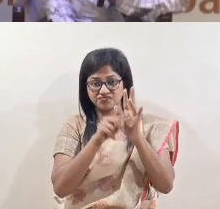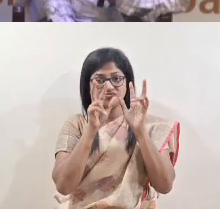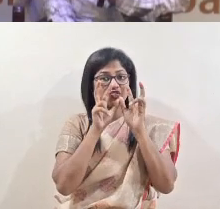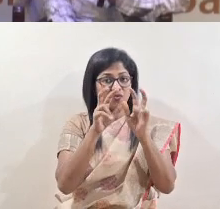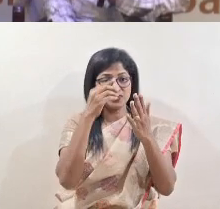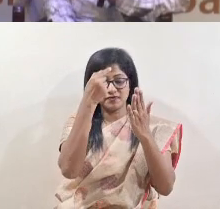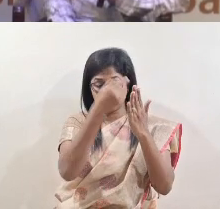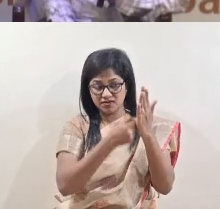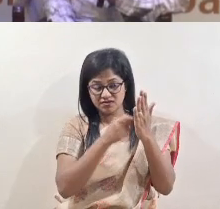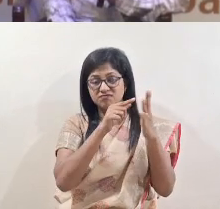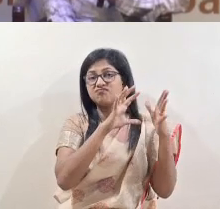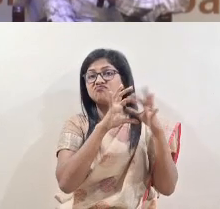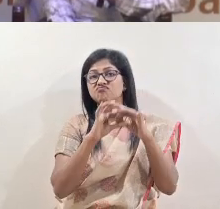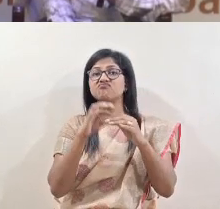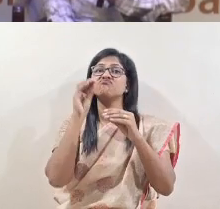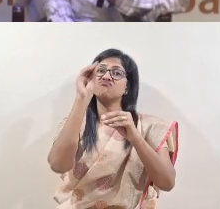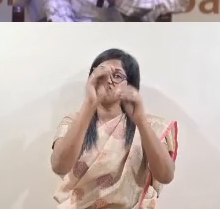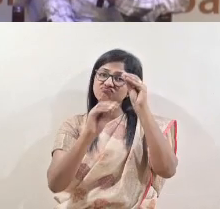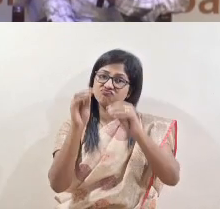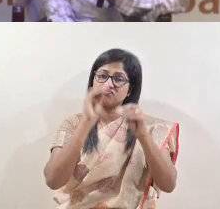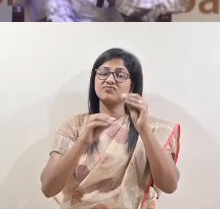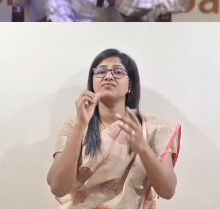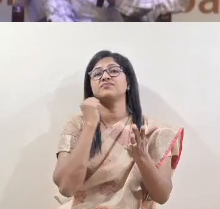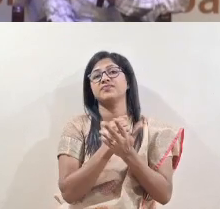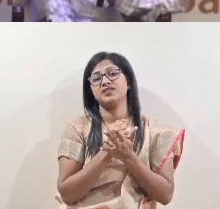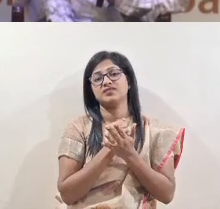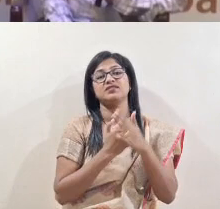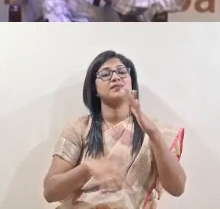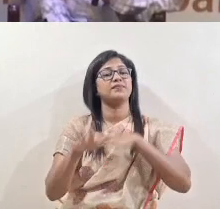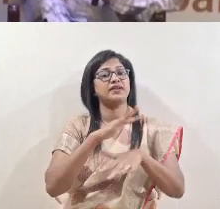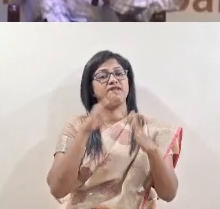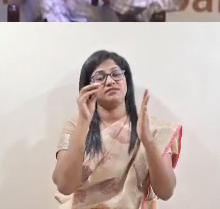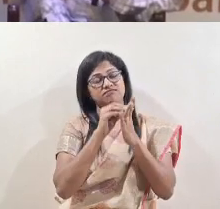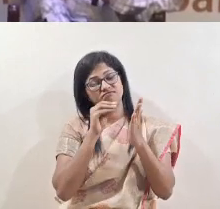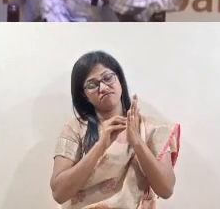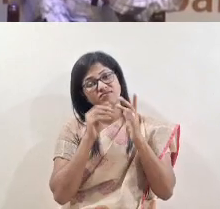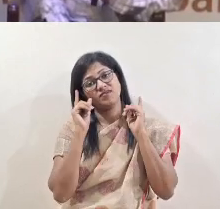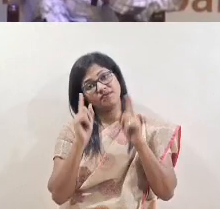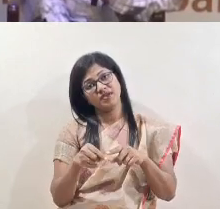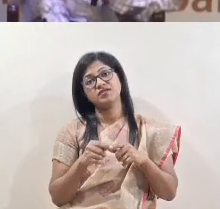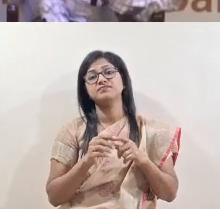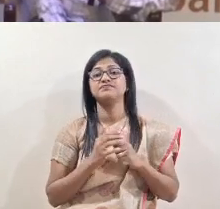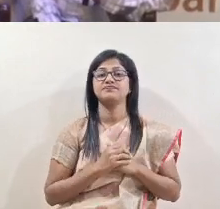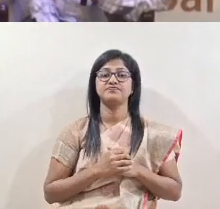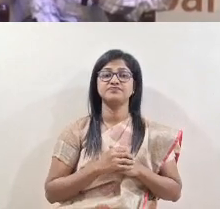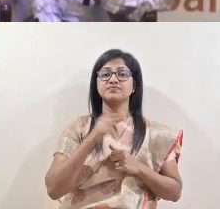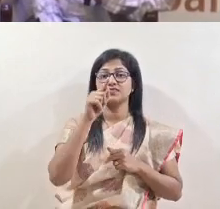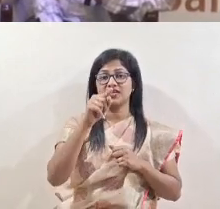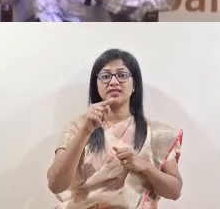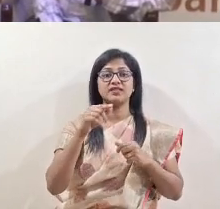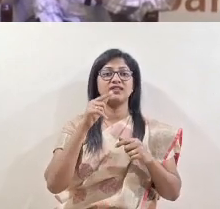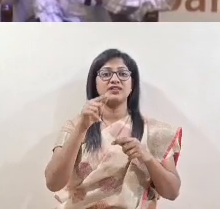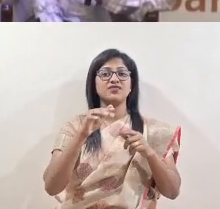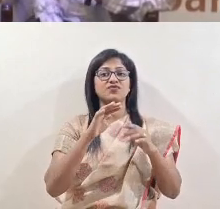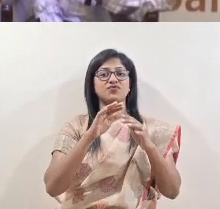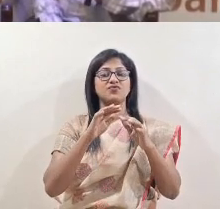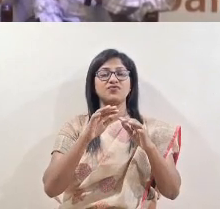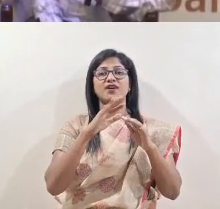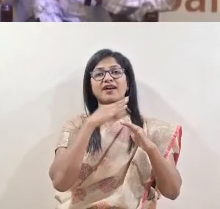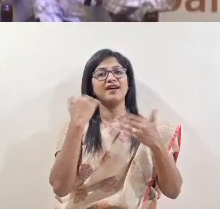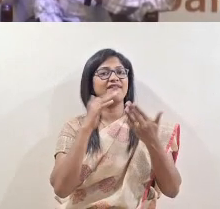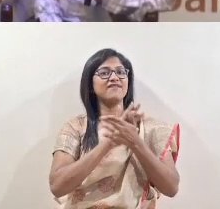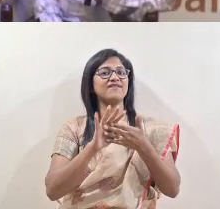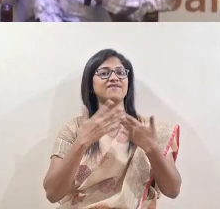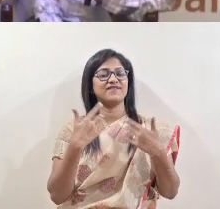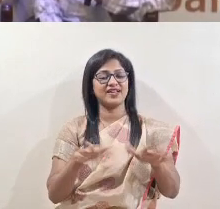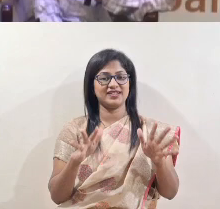observations you have got. These are the factors which have to be considered during the planning stage. Now Yes, you have sir. done a post-mortem, okay?